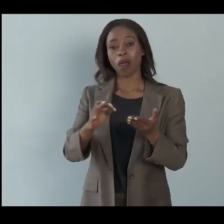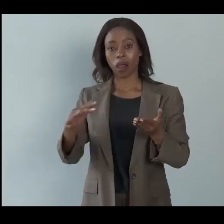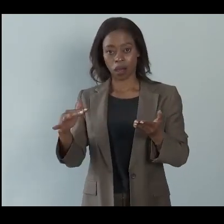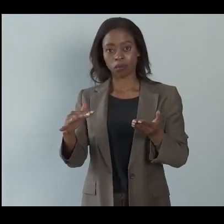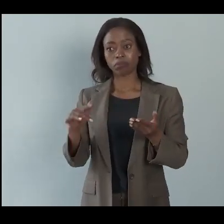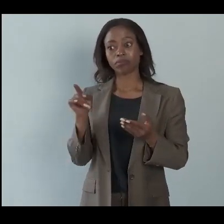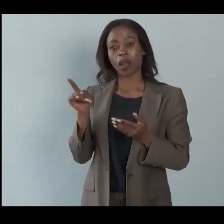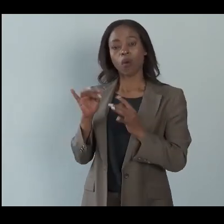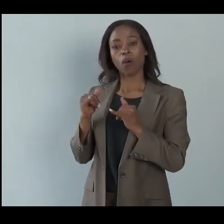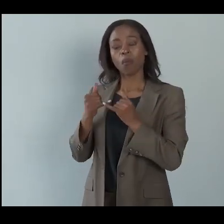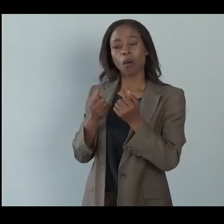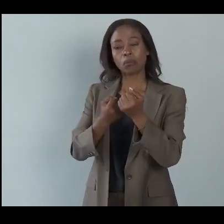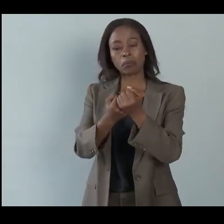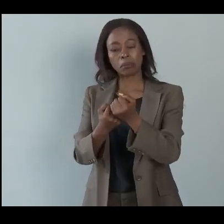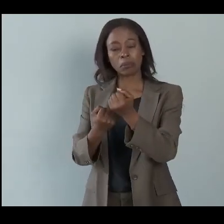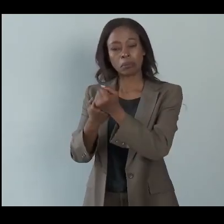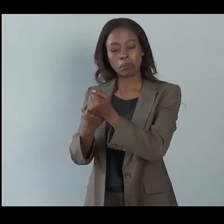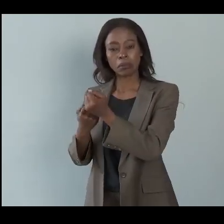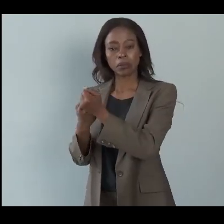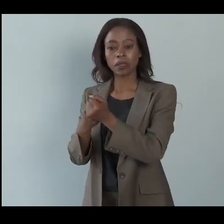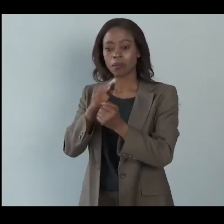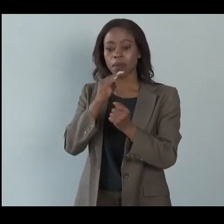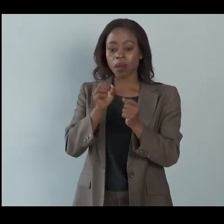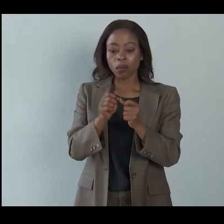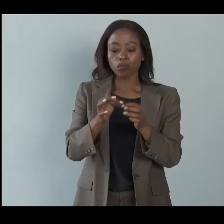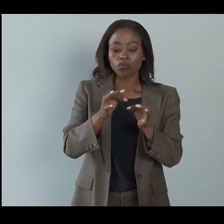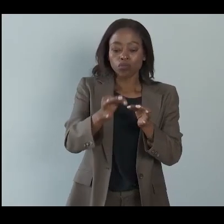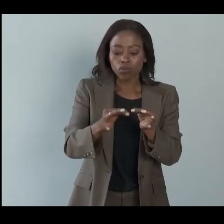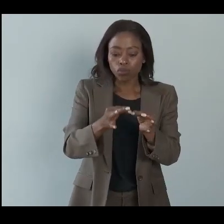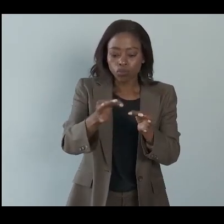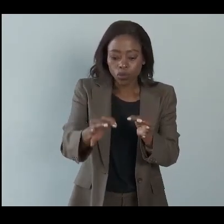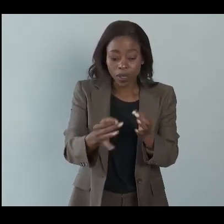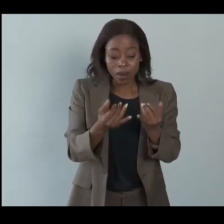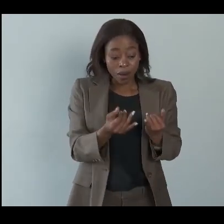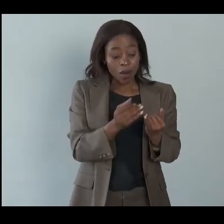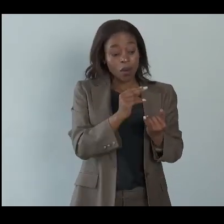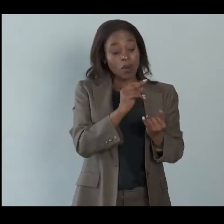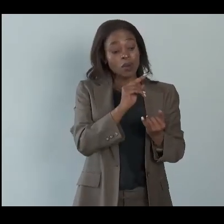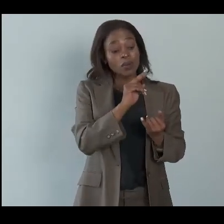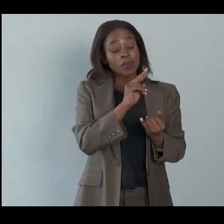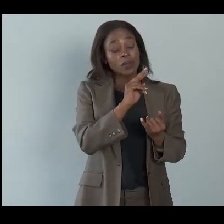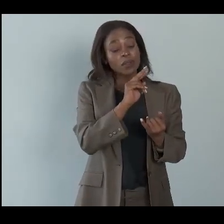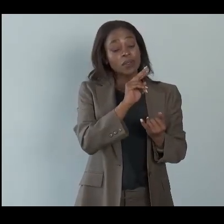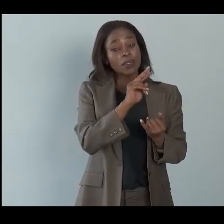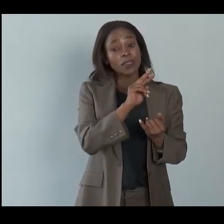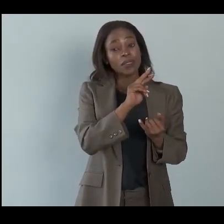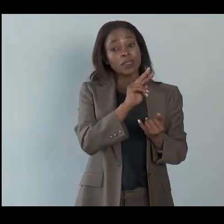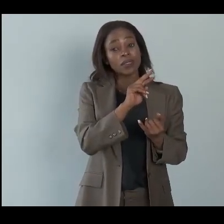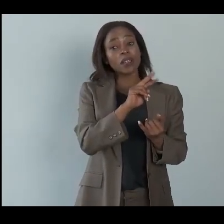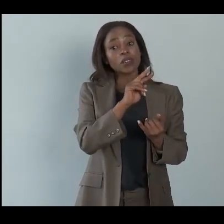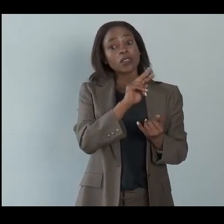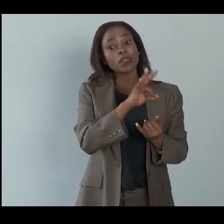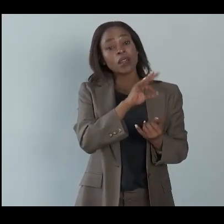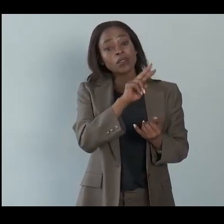integration, which expanded operating profit from 2 million to 31 million. To put that into perspective, in the